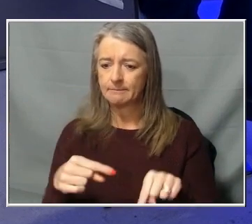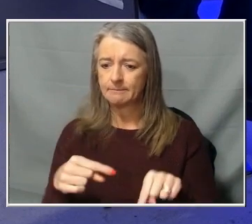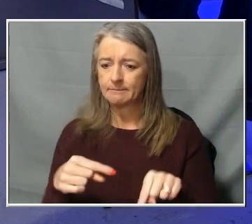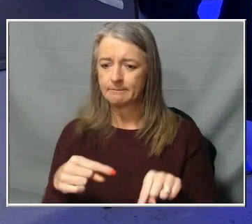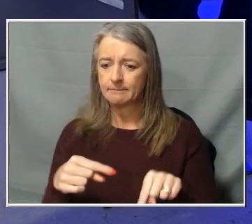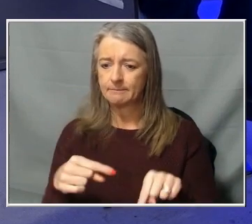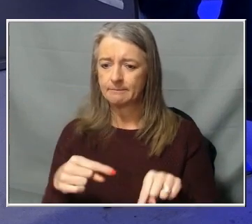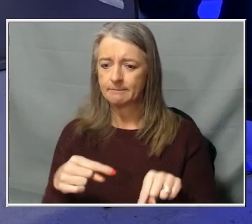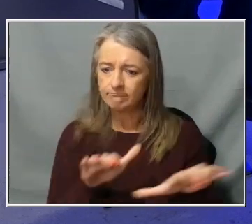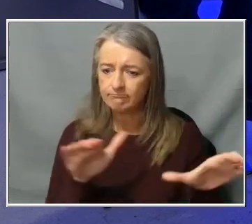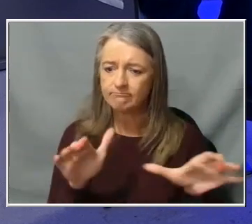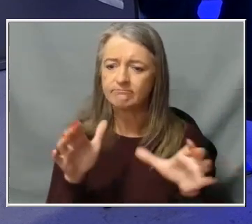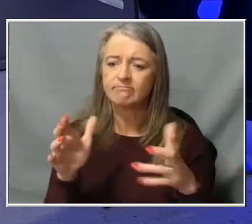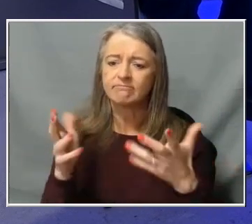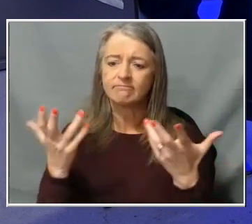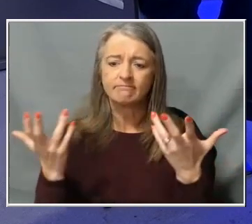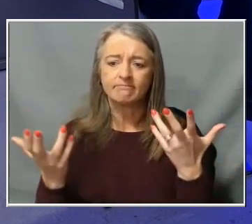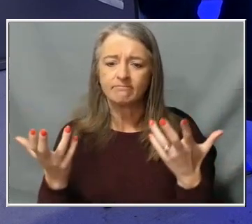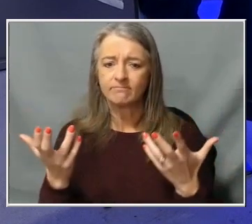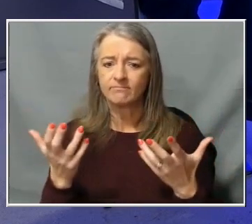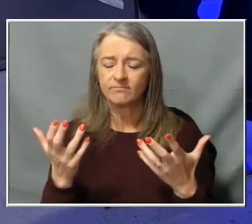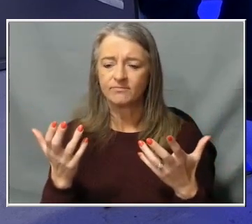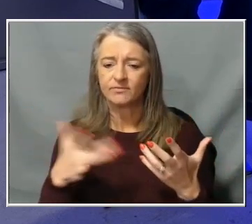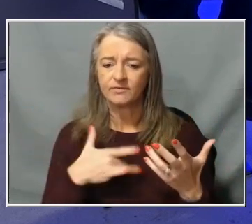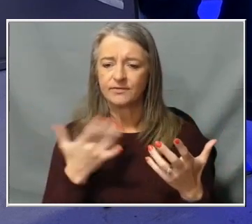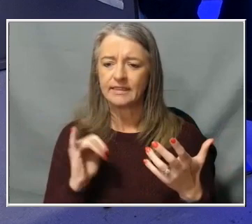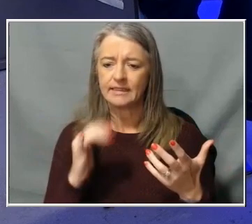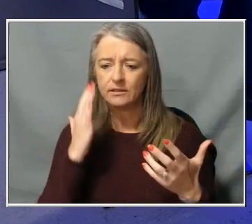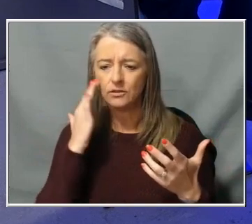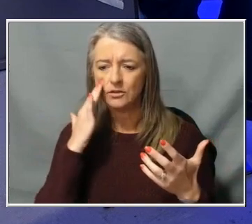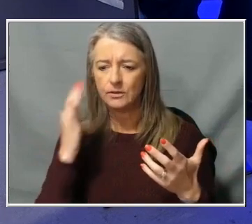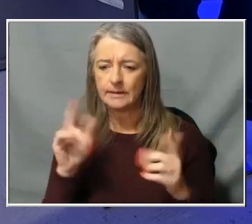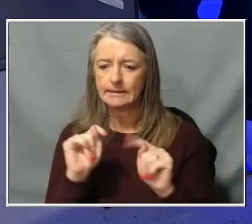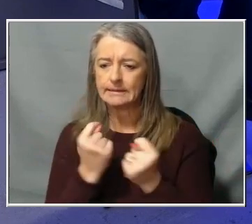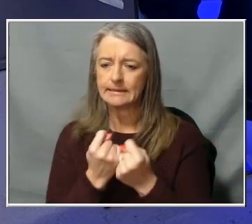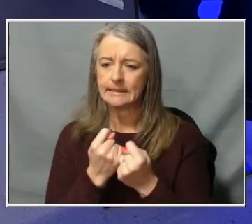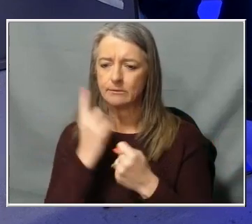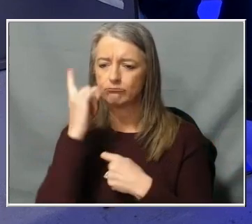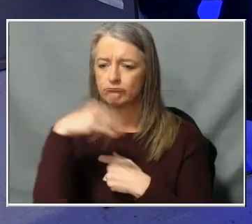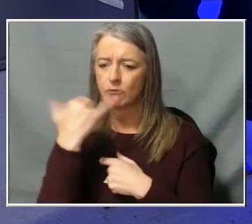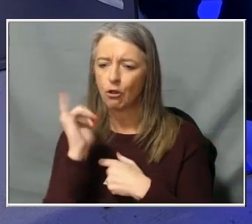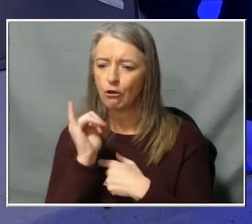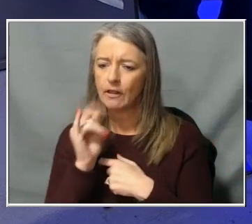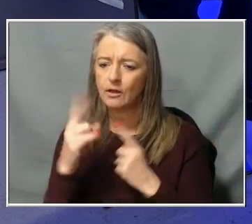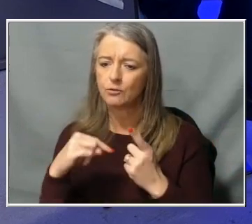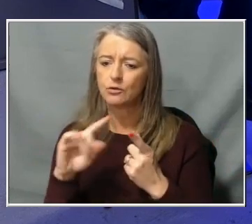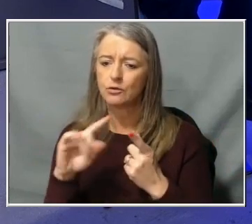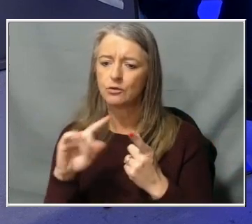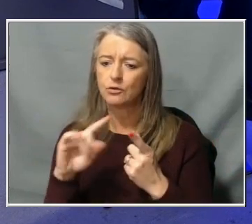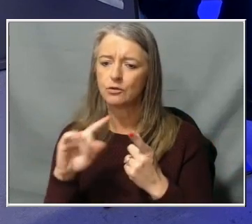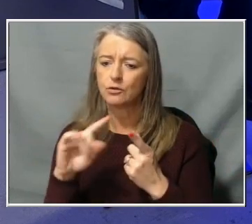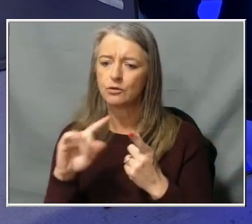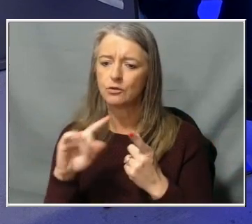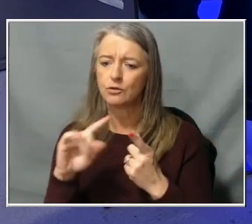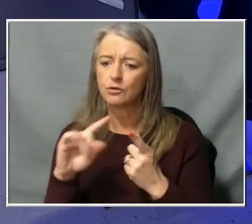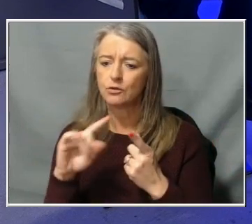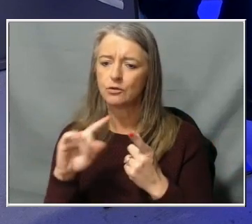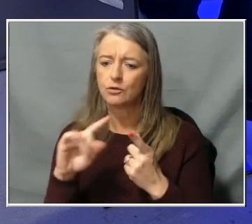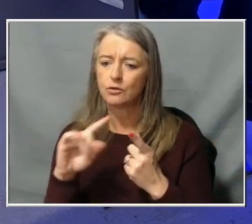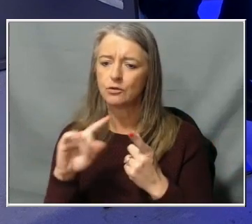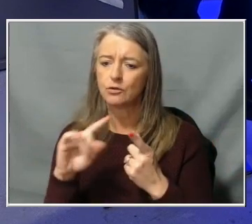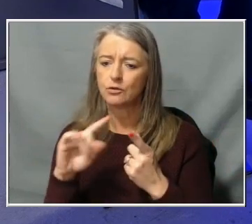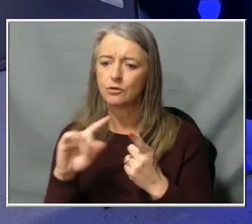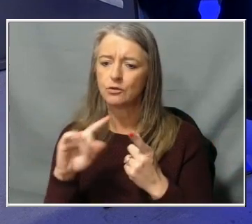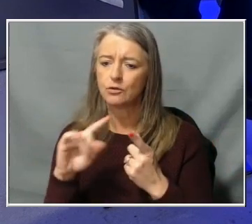fast. What was it like? I always like to kind of know what that teamwork was like when you're all trying to have conversation and make this all come